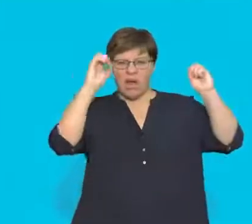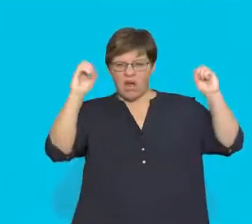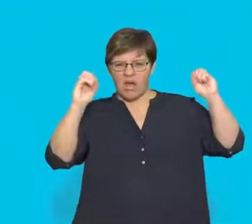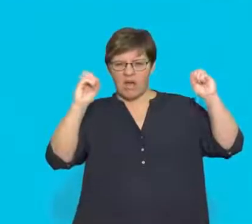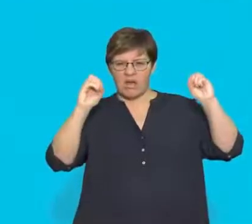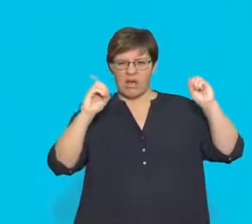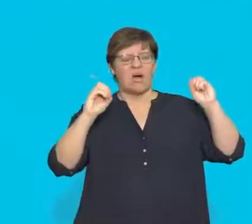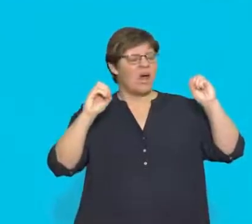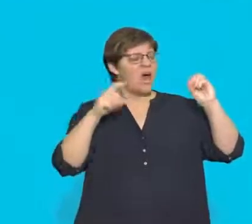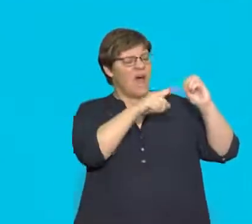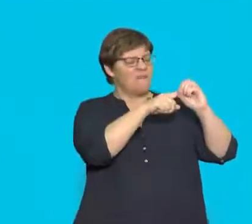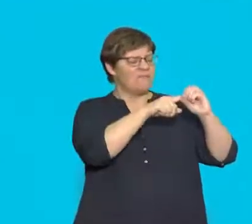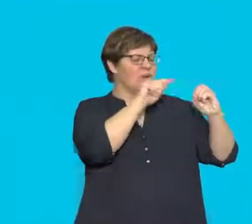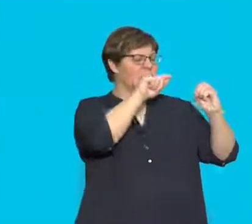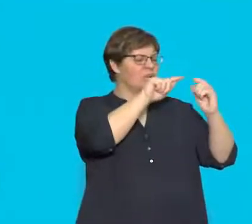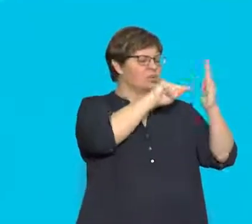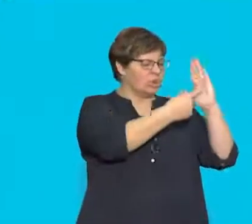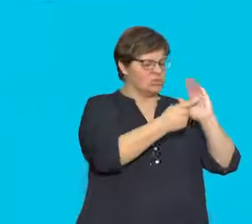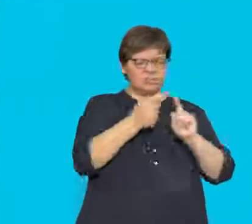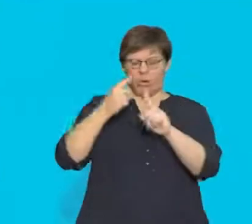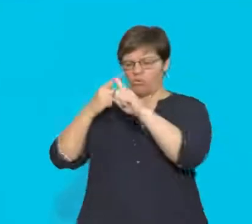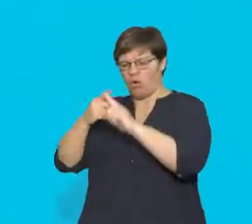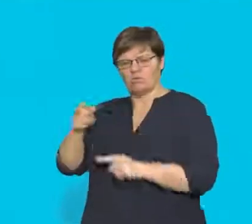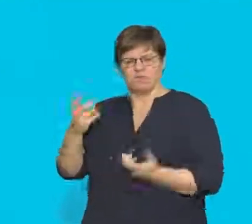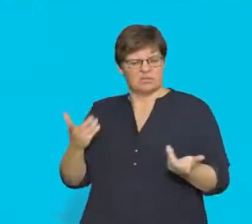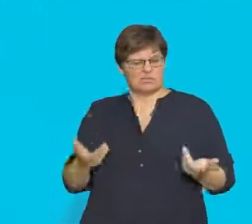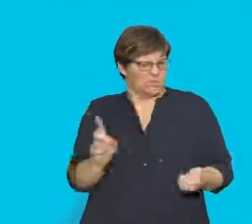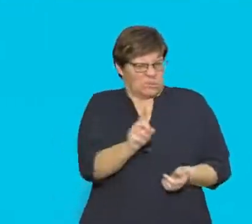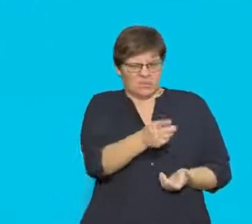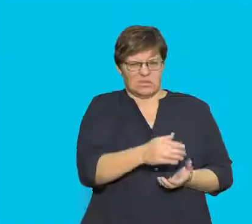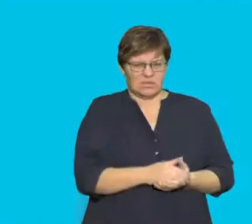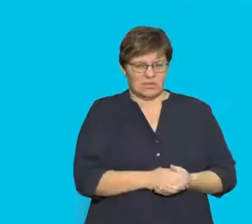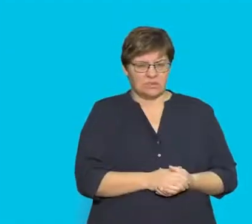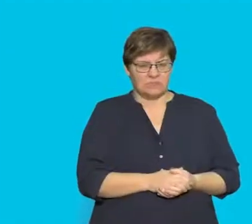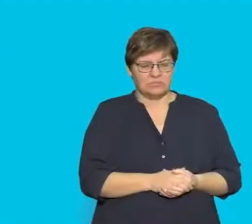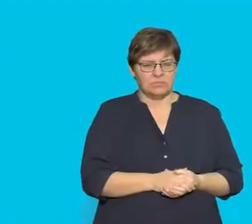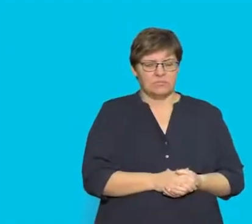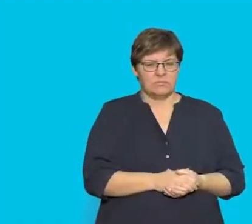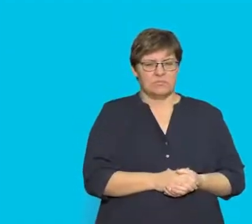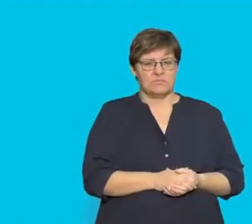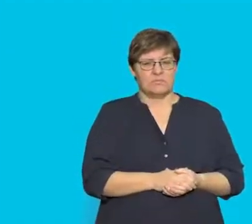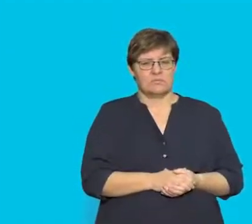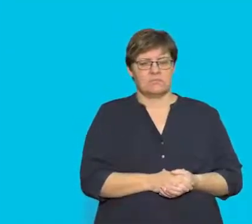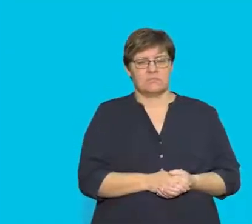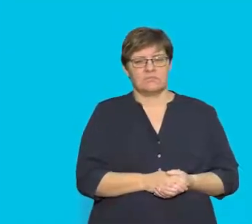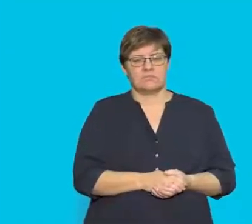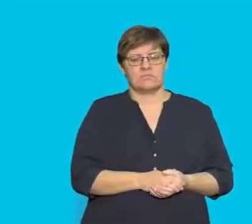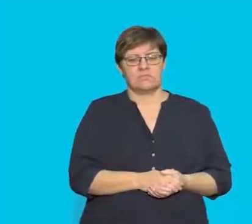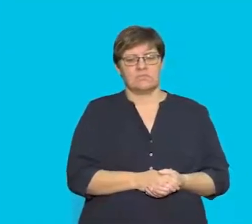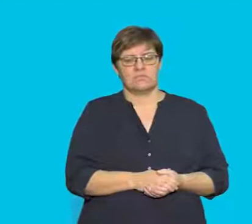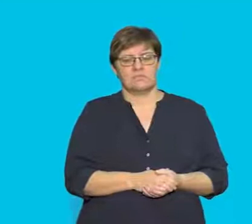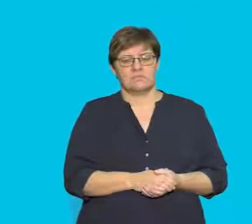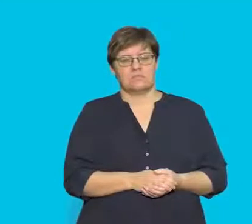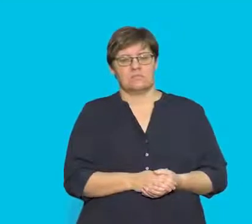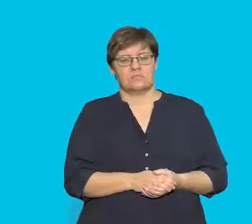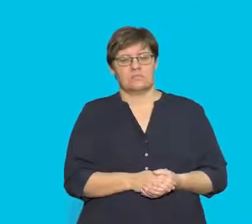circles with a dot and a cross? Well, I want you to imagine what would happen if we took a piece